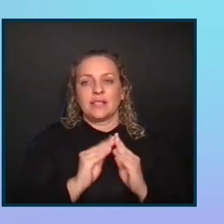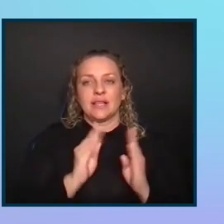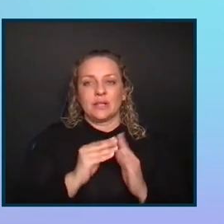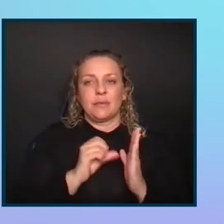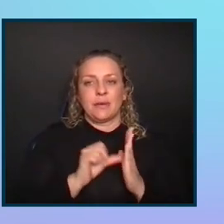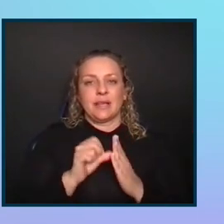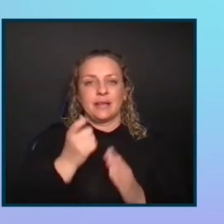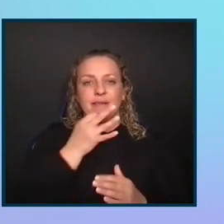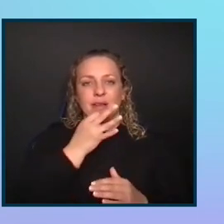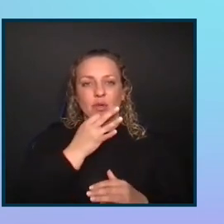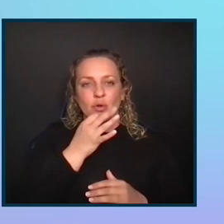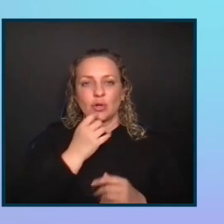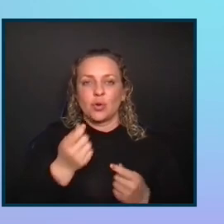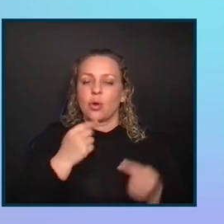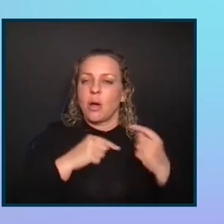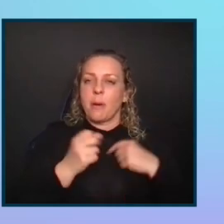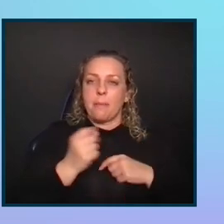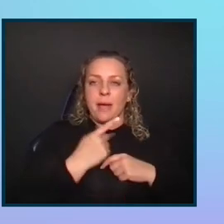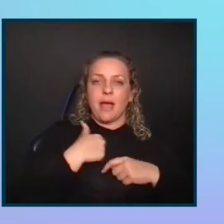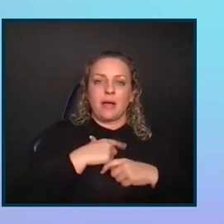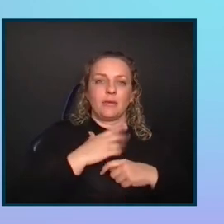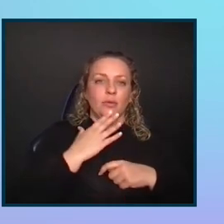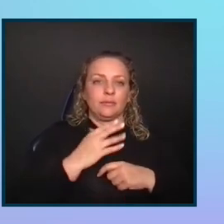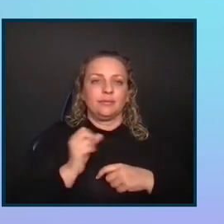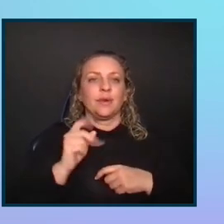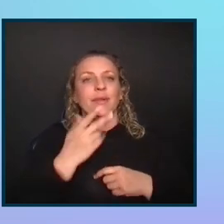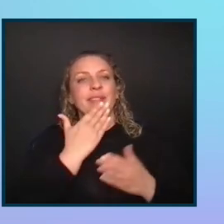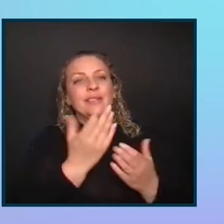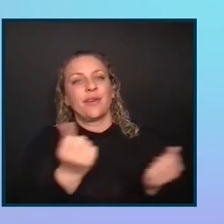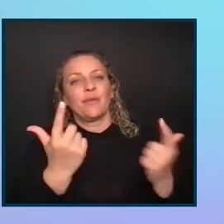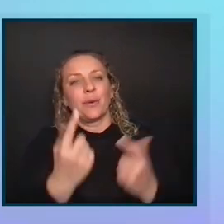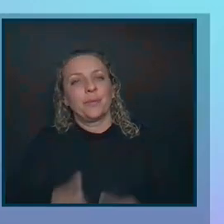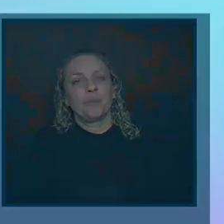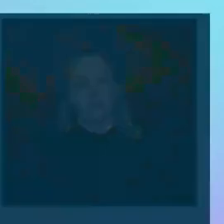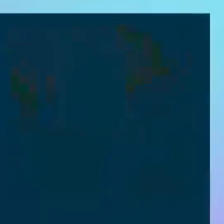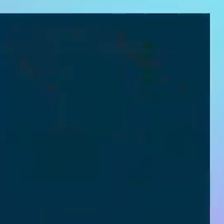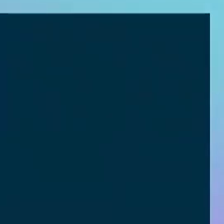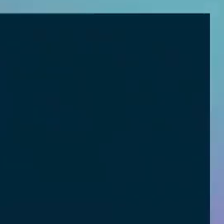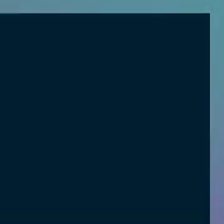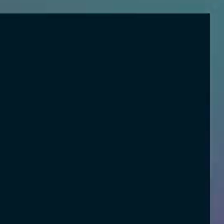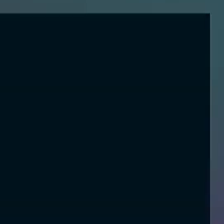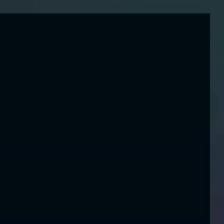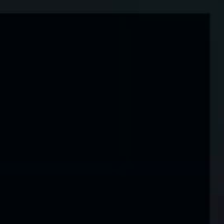very shortly. So come on back and you'll be able to get them. Thanks all. Thank you very much.